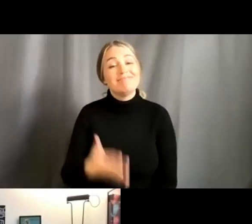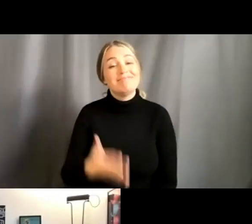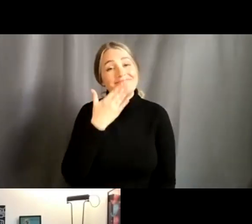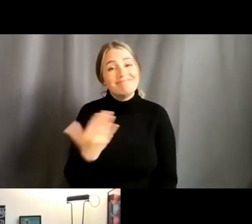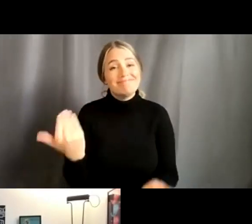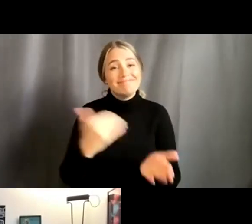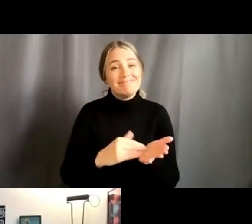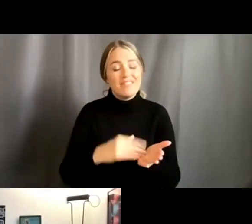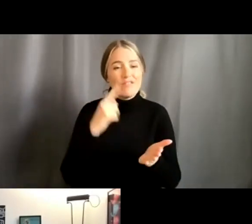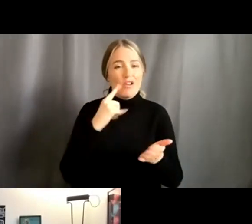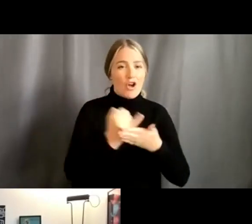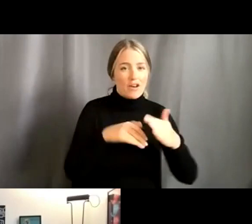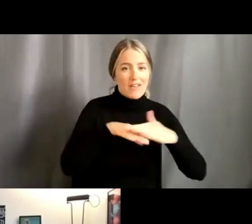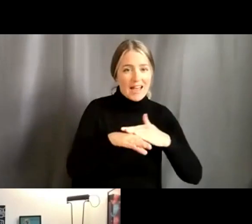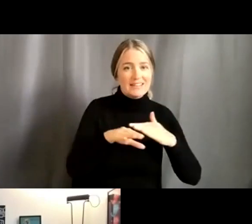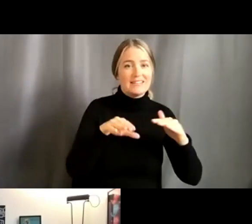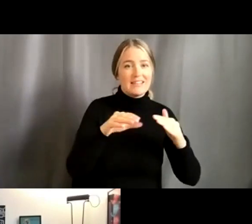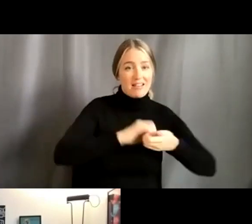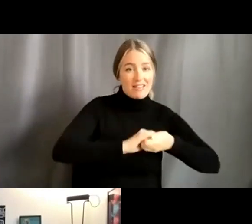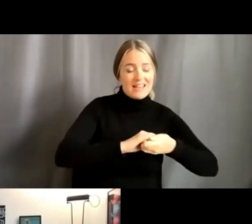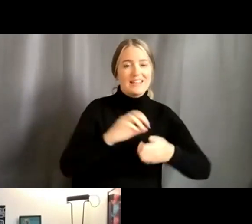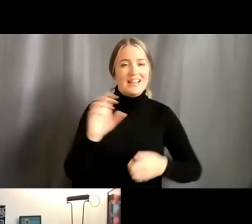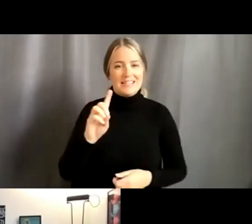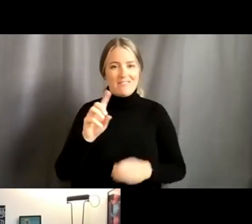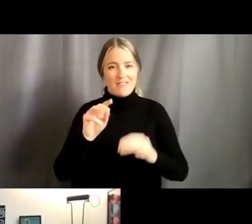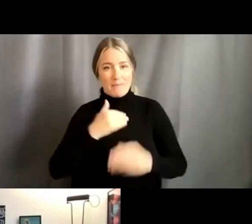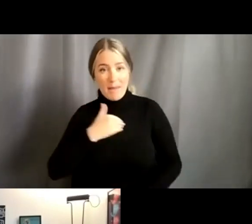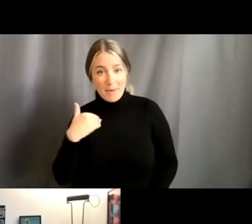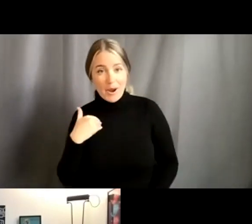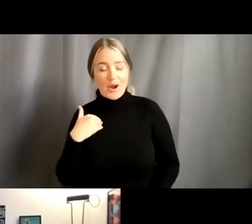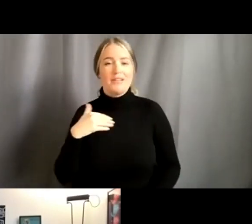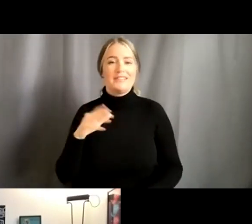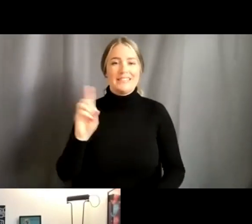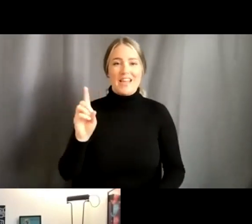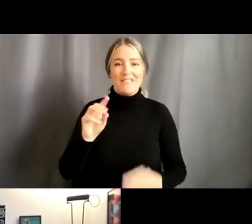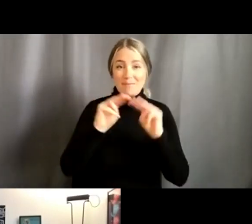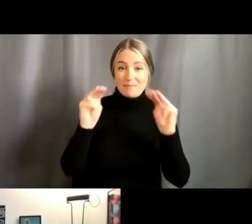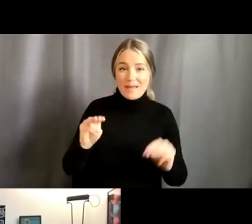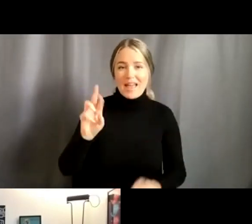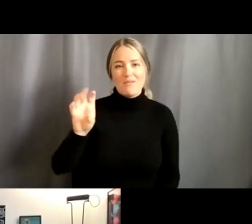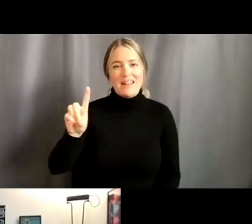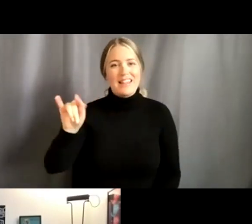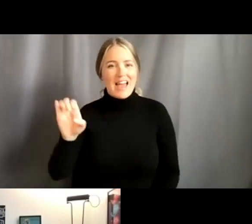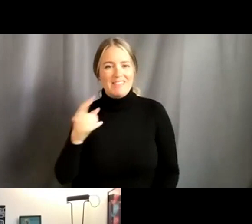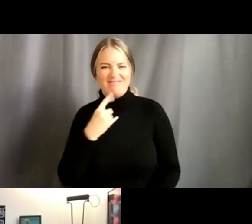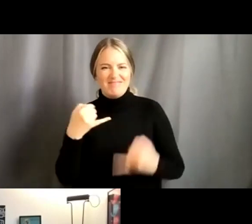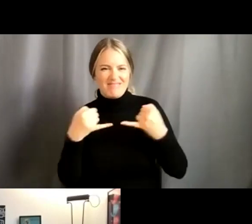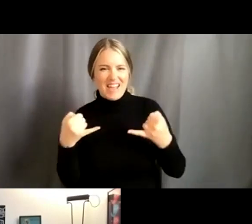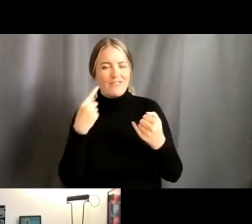Art of Access Alliance Denver members, to Access Gallery, the Denver Art Museum, and Redline for their support of today's Lunch and